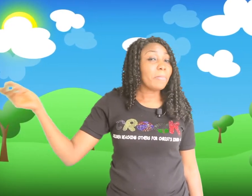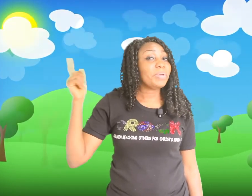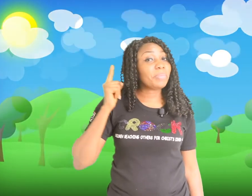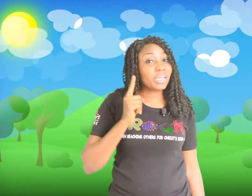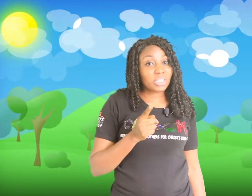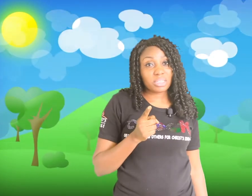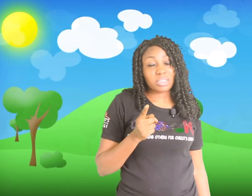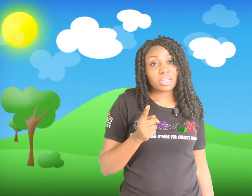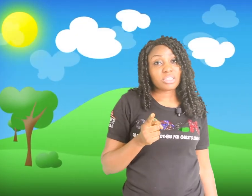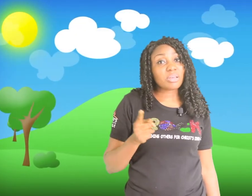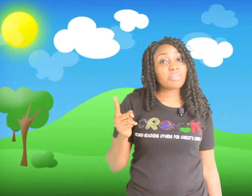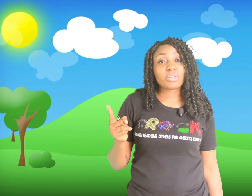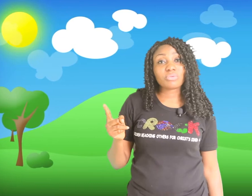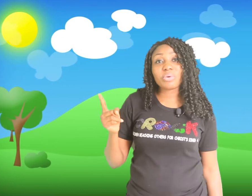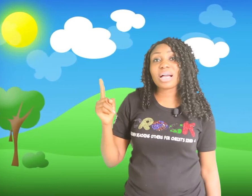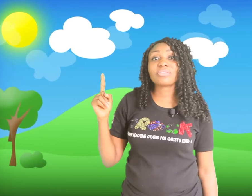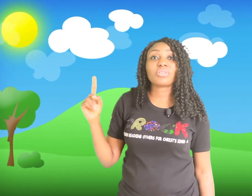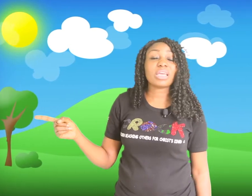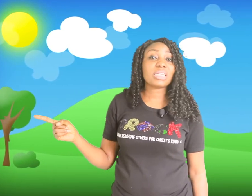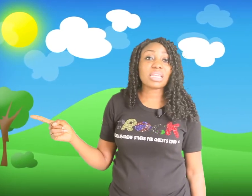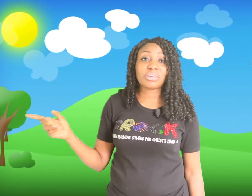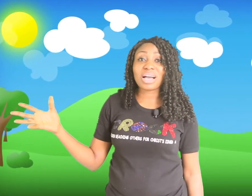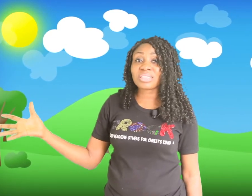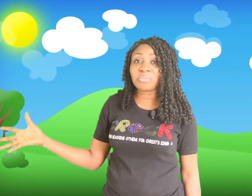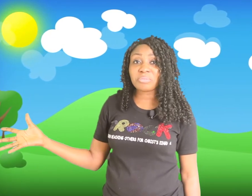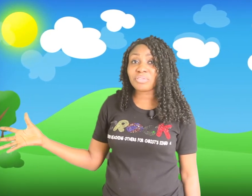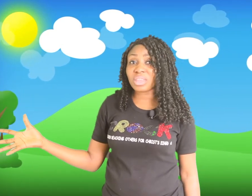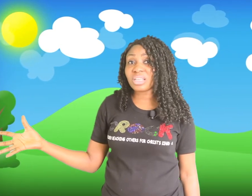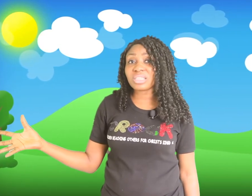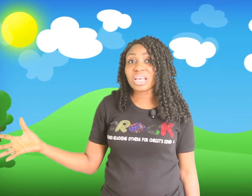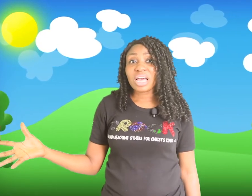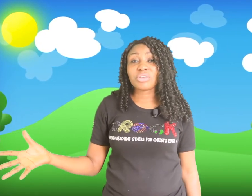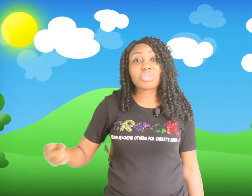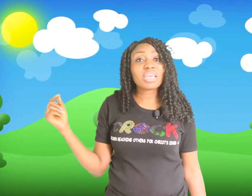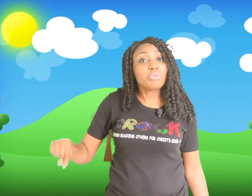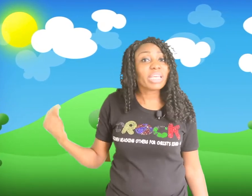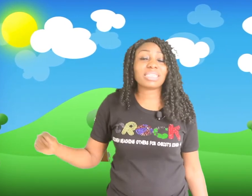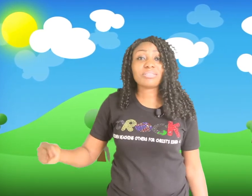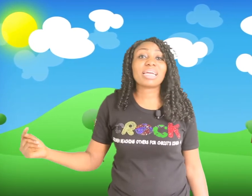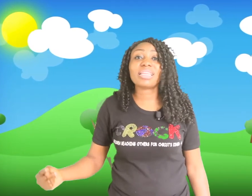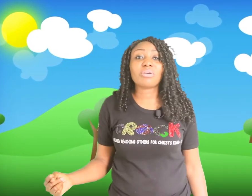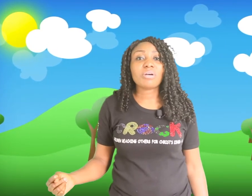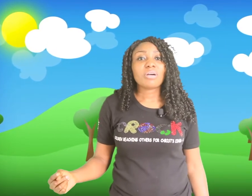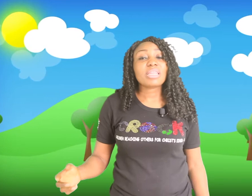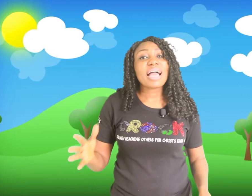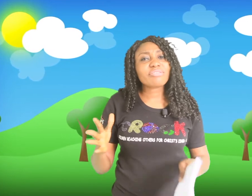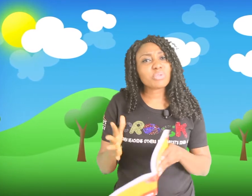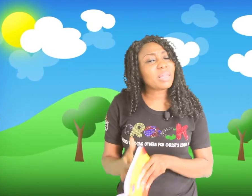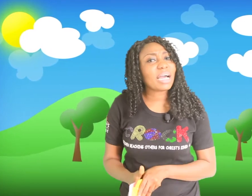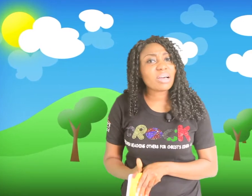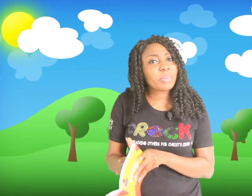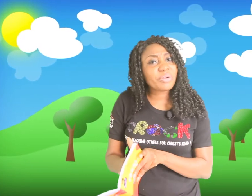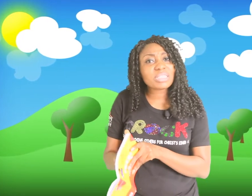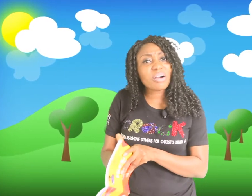out, be patient. Some of us, when we ask for things, like you ask your mommy for things and you think you'll get it right now, they have